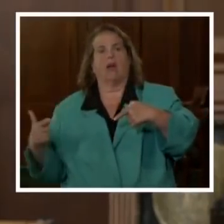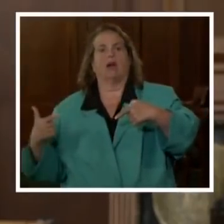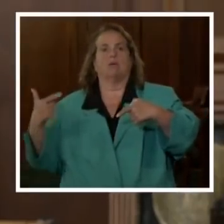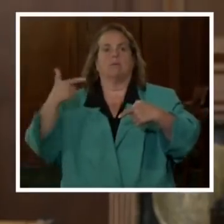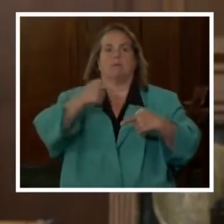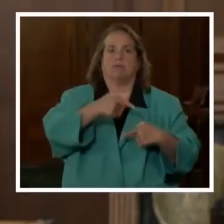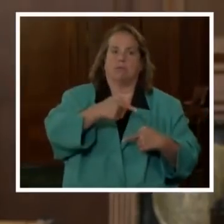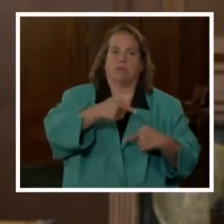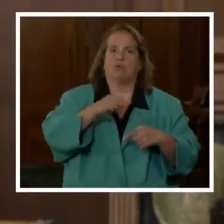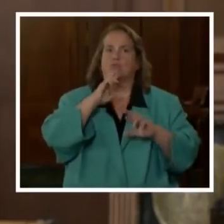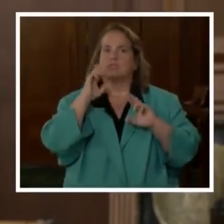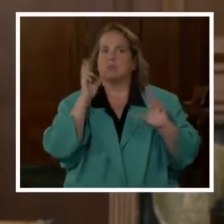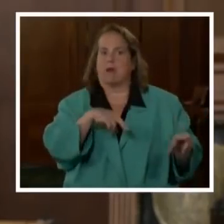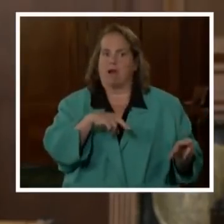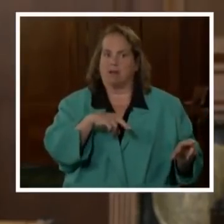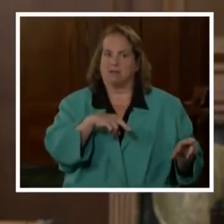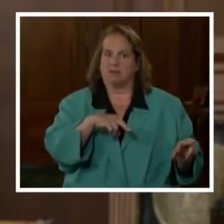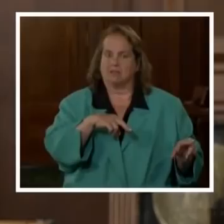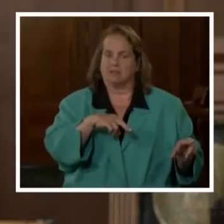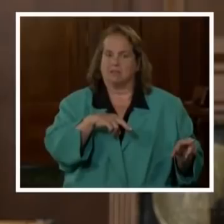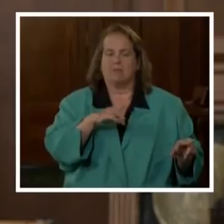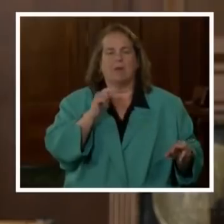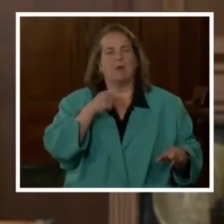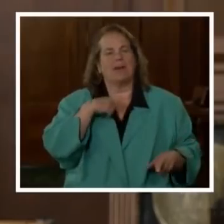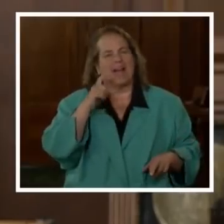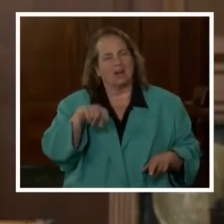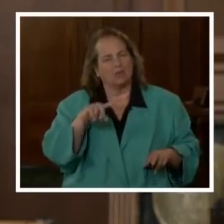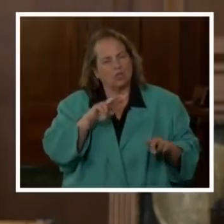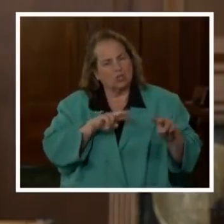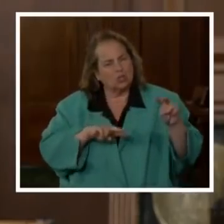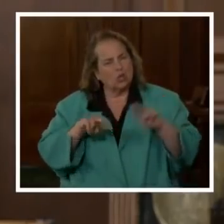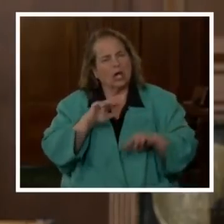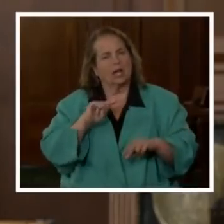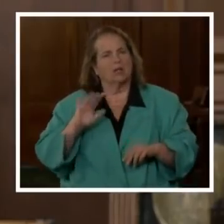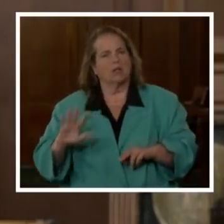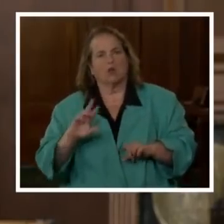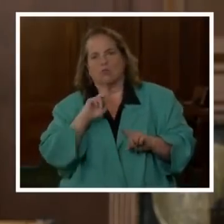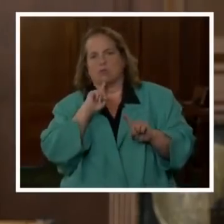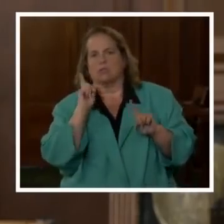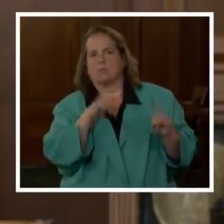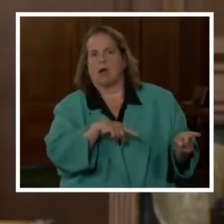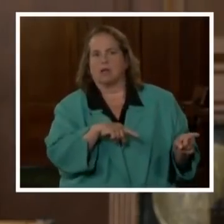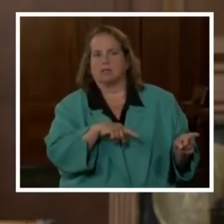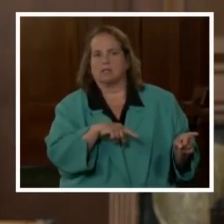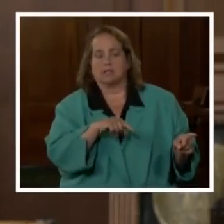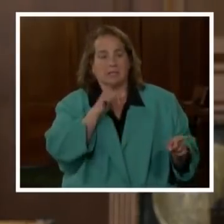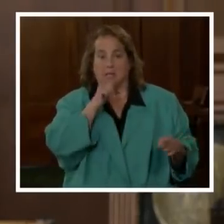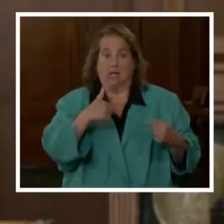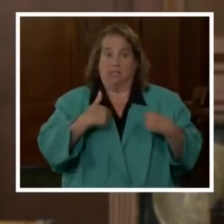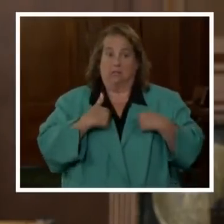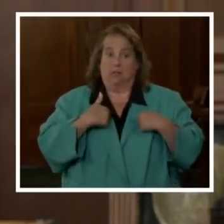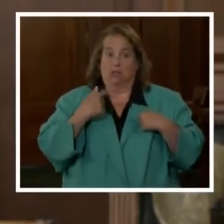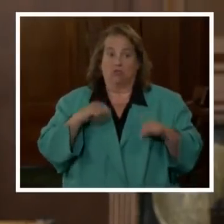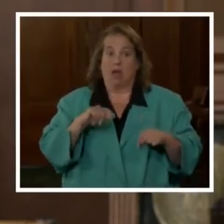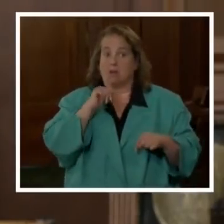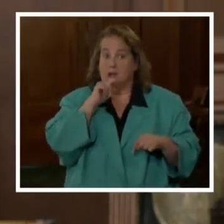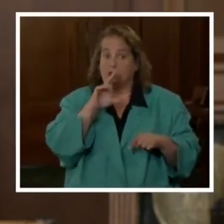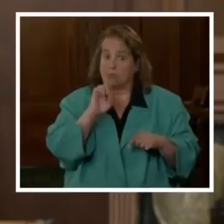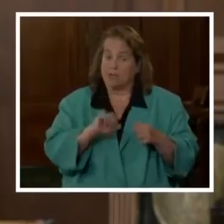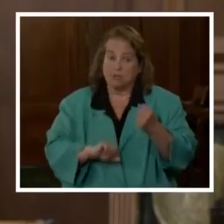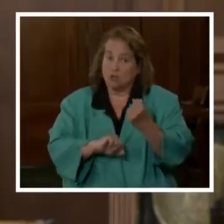to elicit a response. What we have to do is look at that response. And that's not me trying to not be